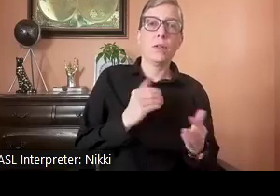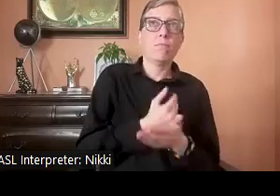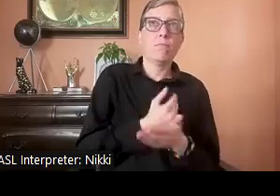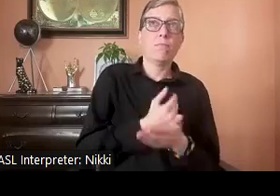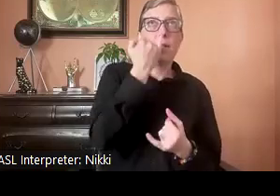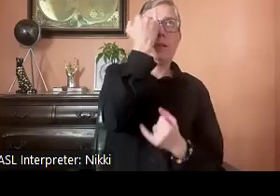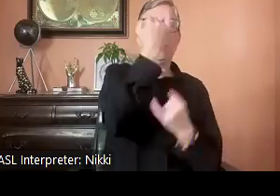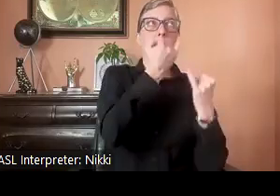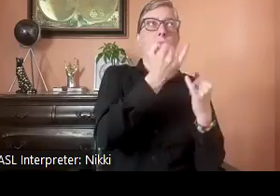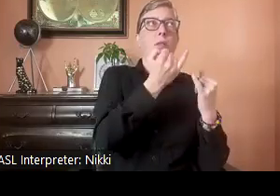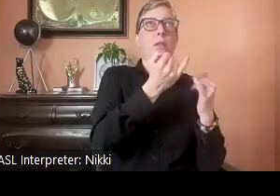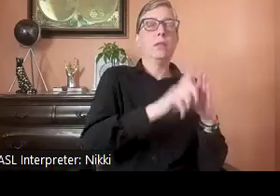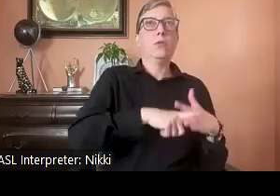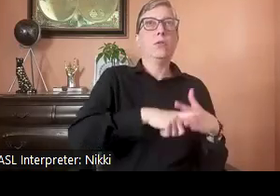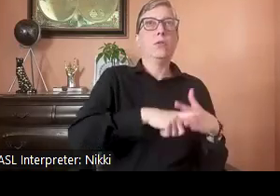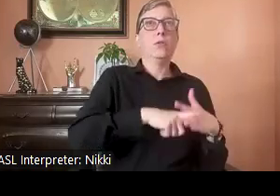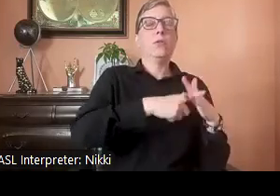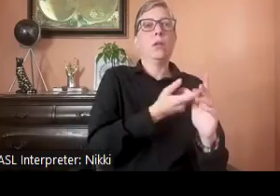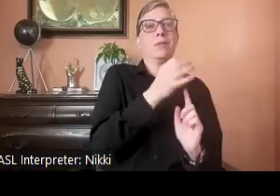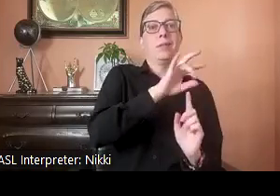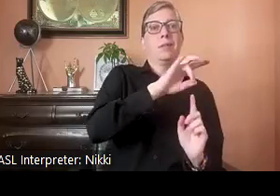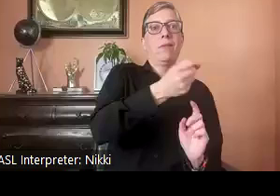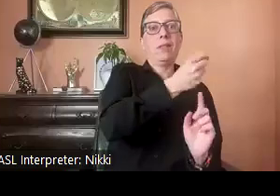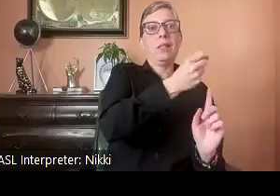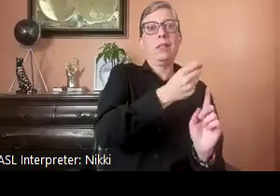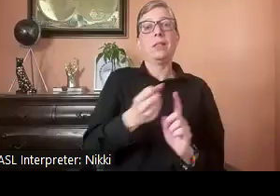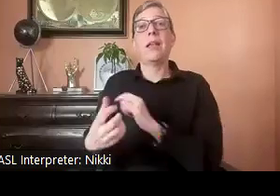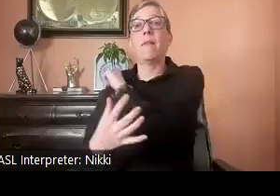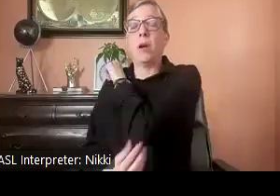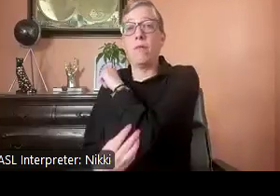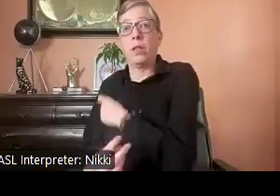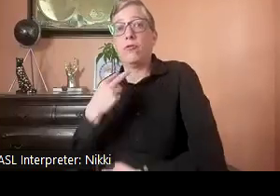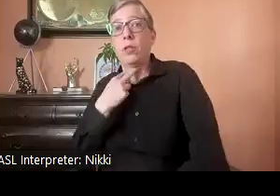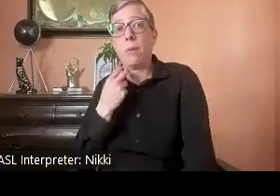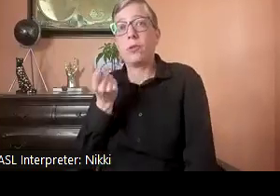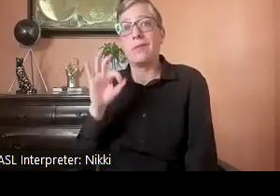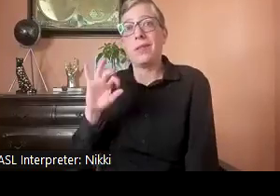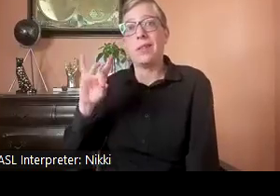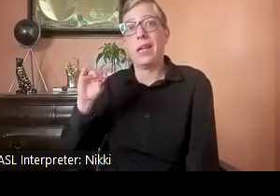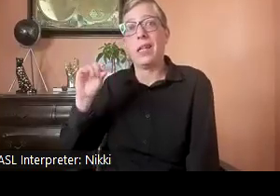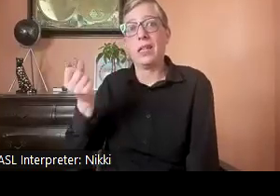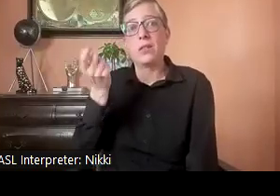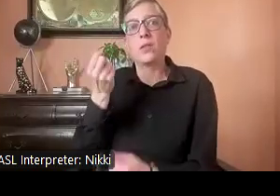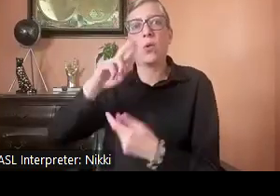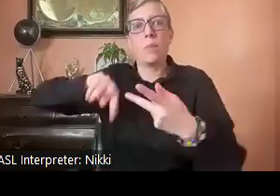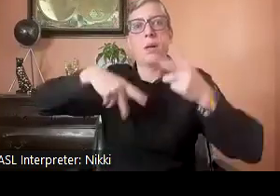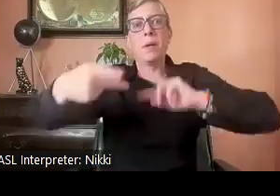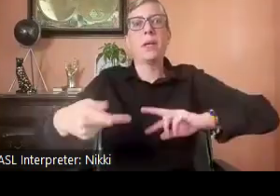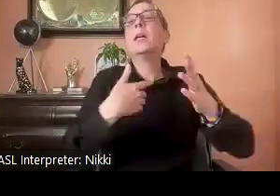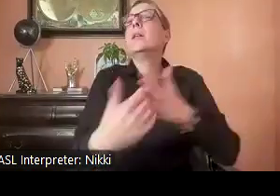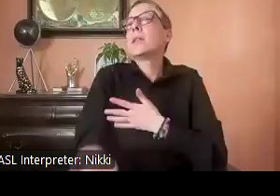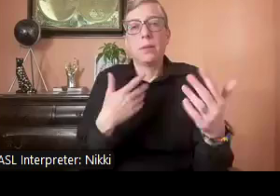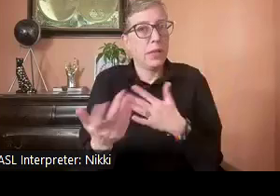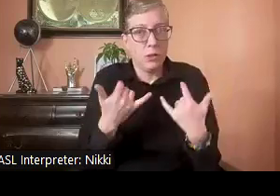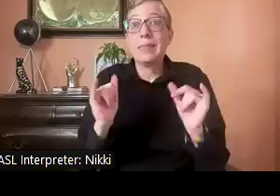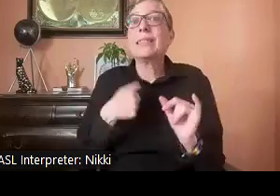was 1980s, or it happened some other way. Regardless of how we look at it, we're still at a very mature